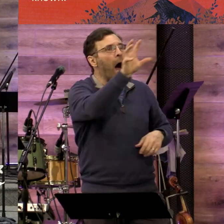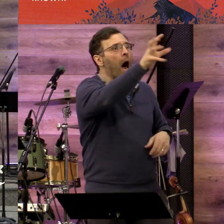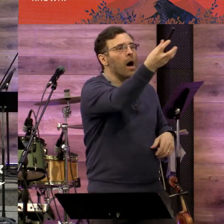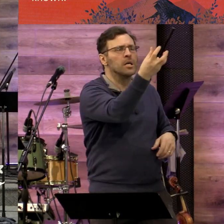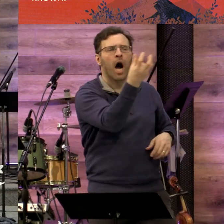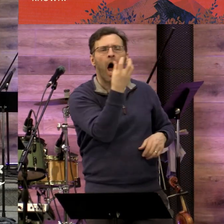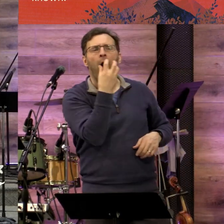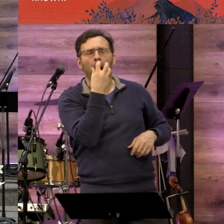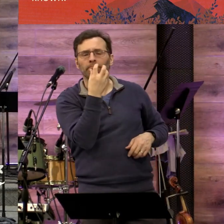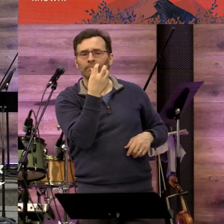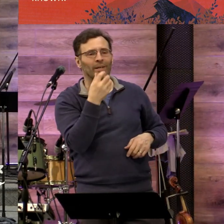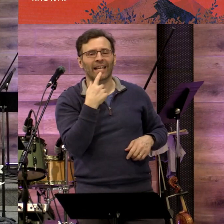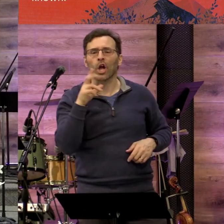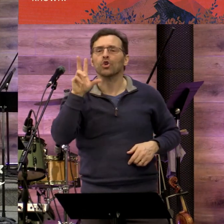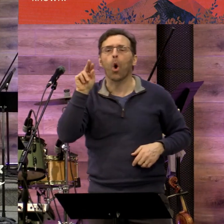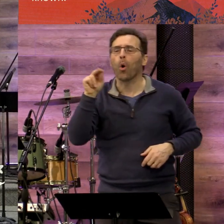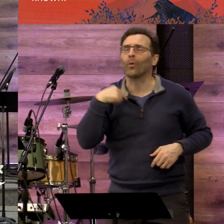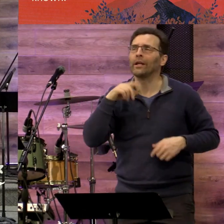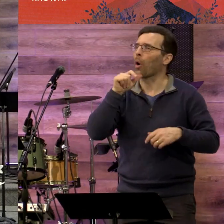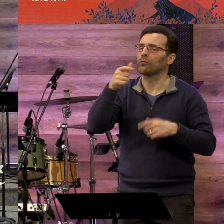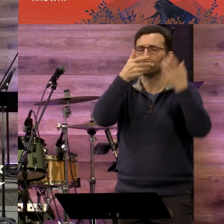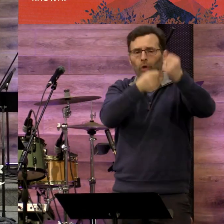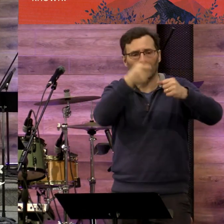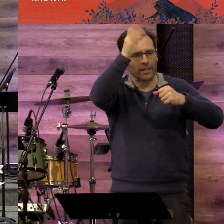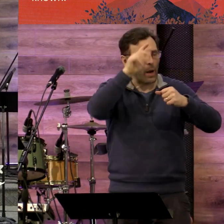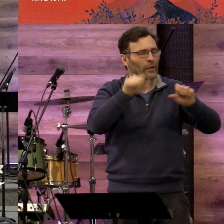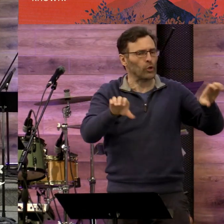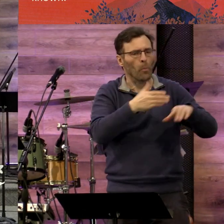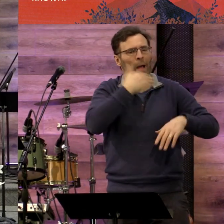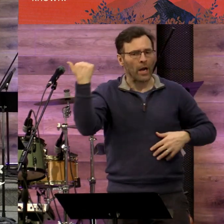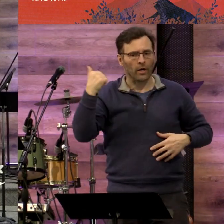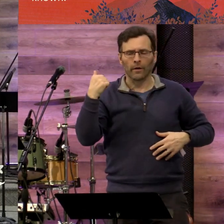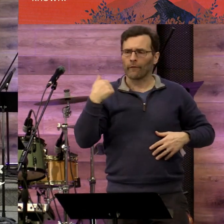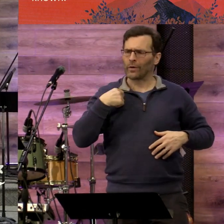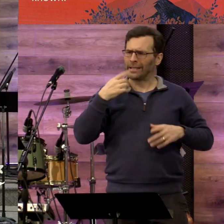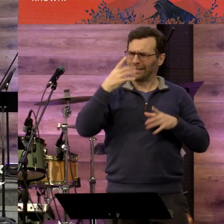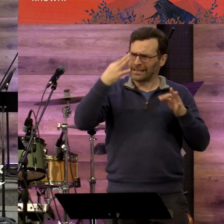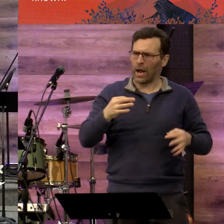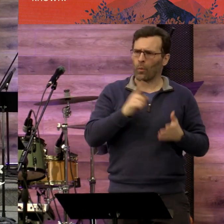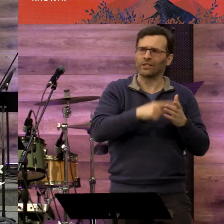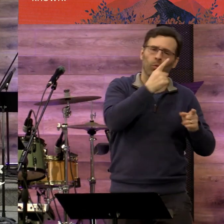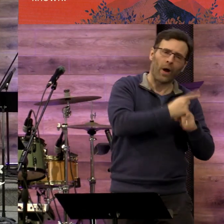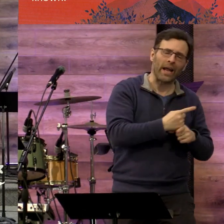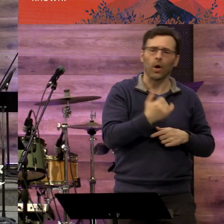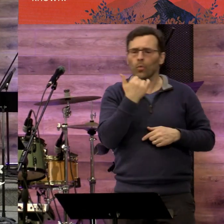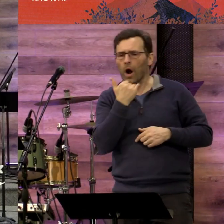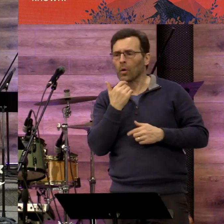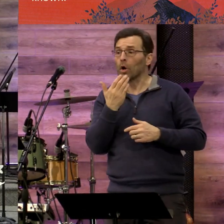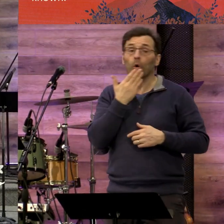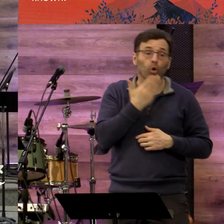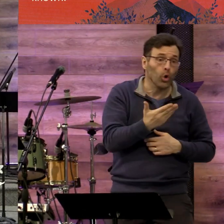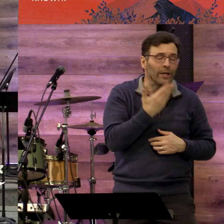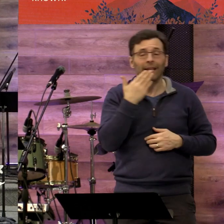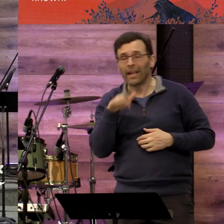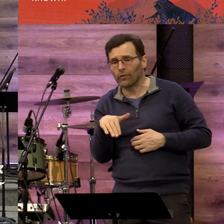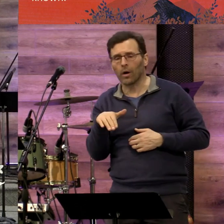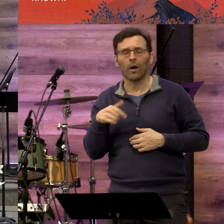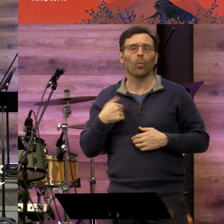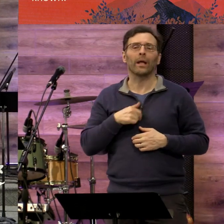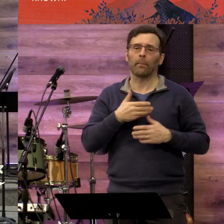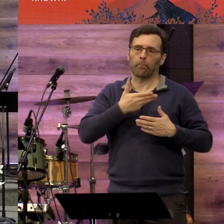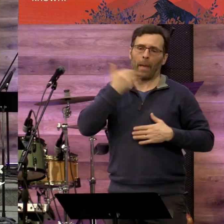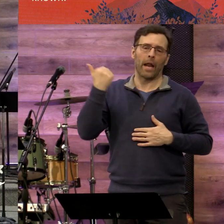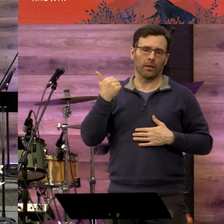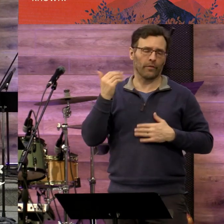it was saying, no, we can do a better job. If we were left to say what is right and what is wrong, what is good and what is evil, we'd be in a lot